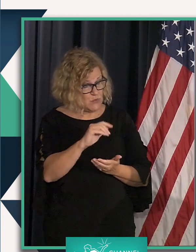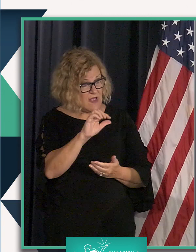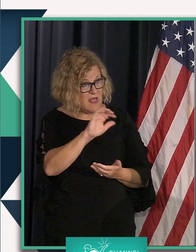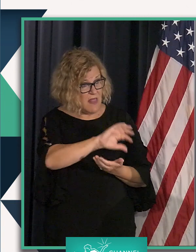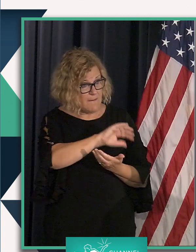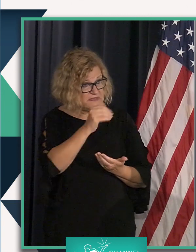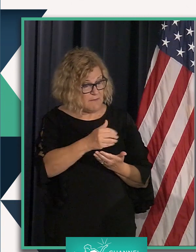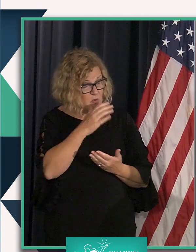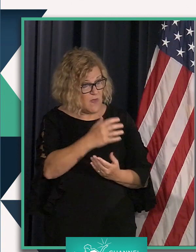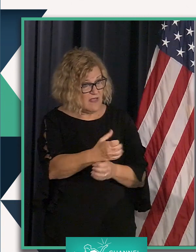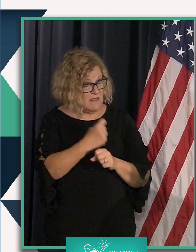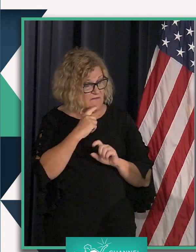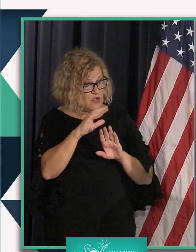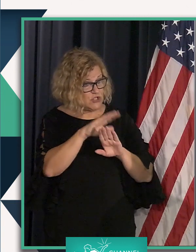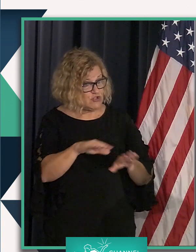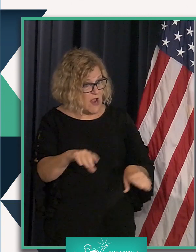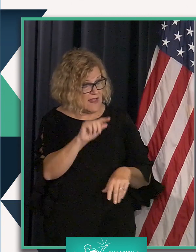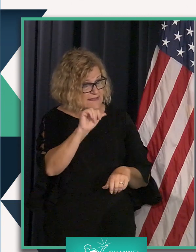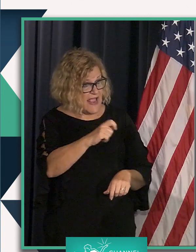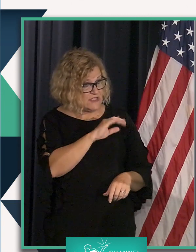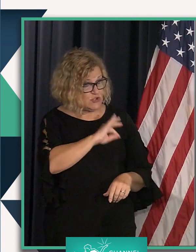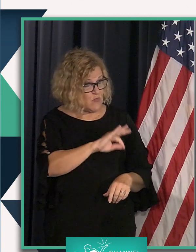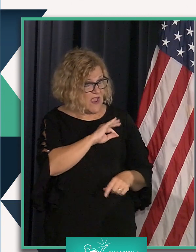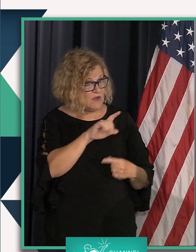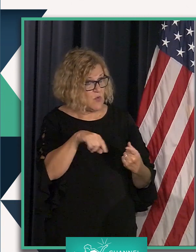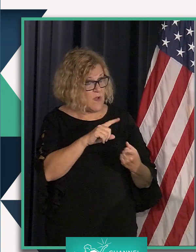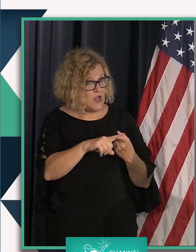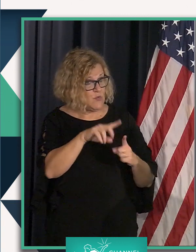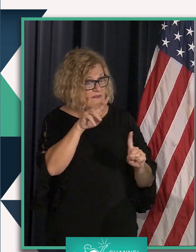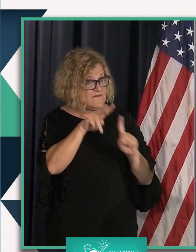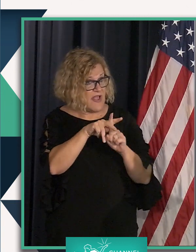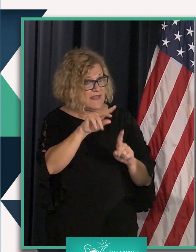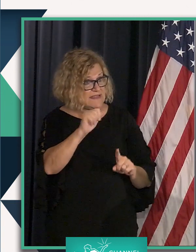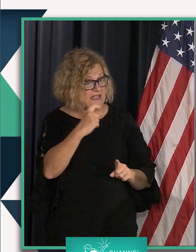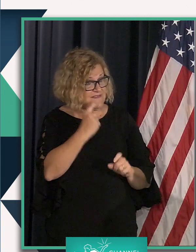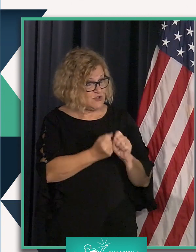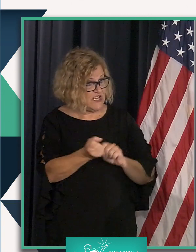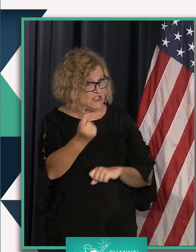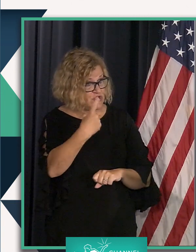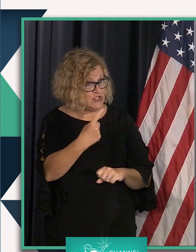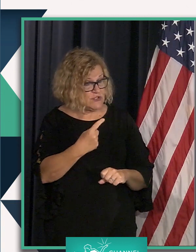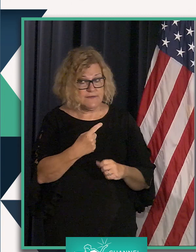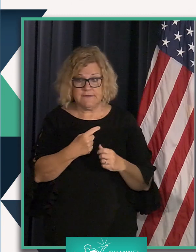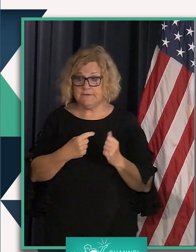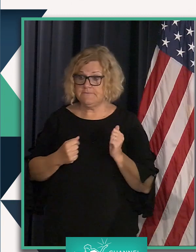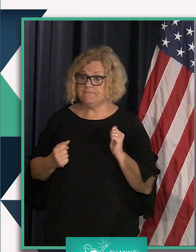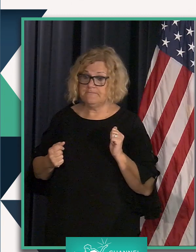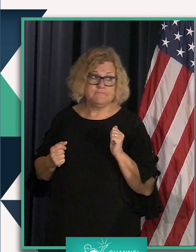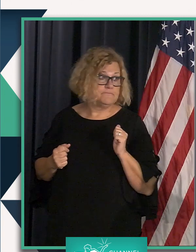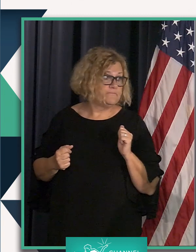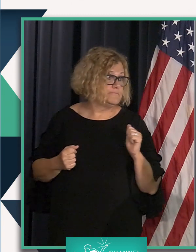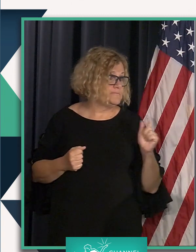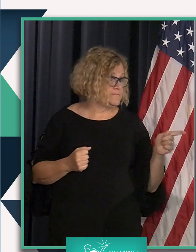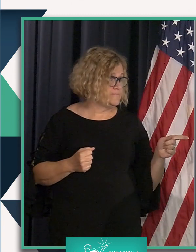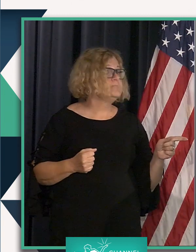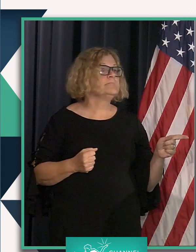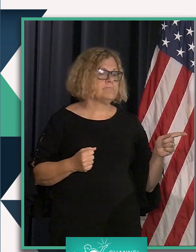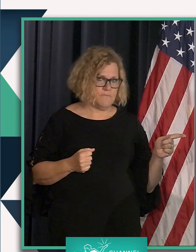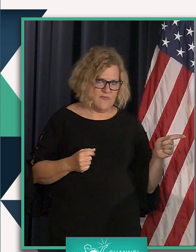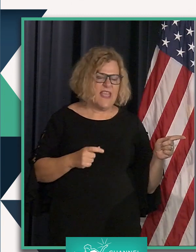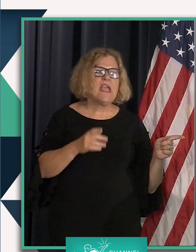sum that we would get for child tax credits when you file your taxes for next year? It